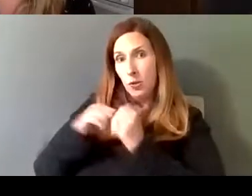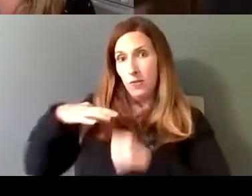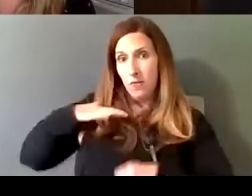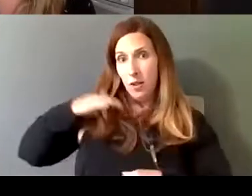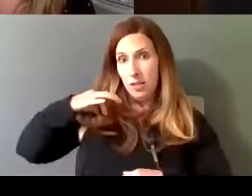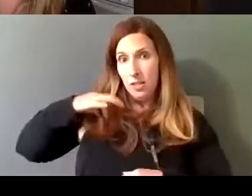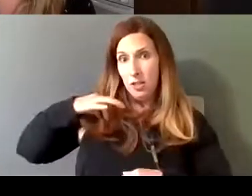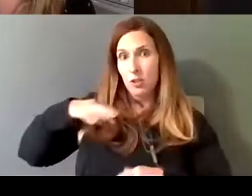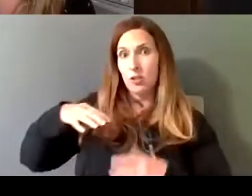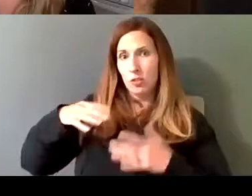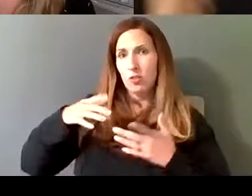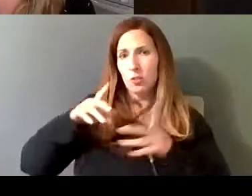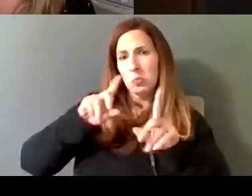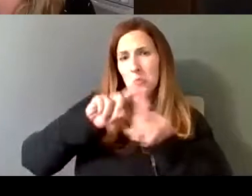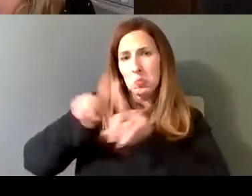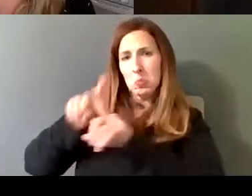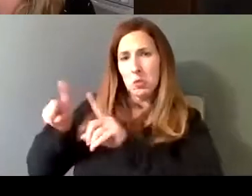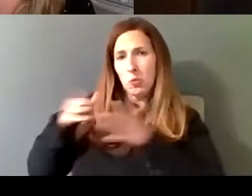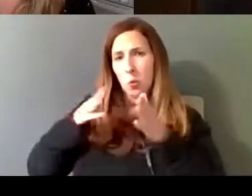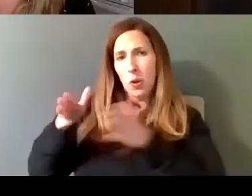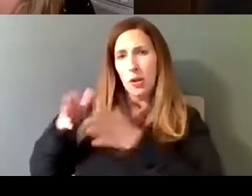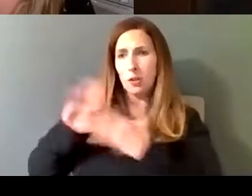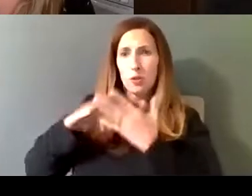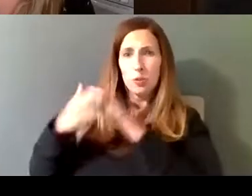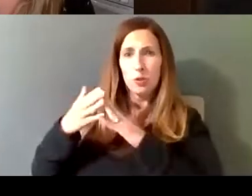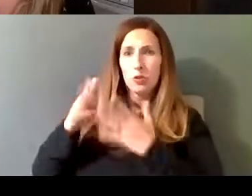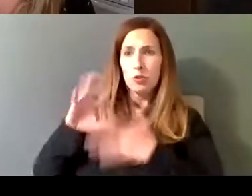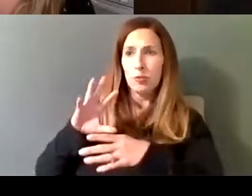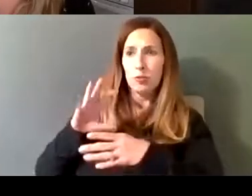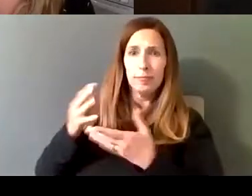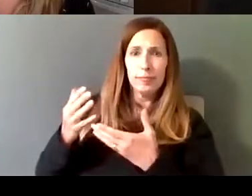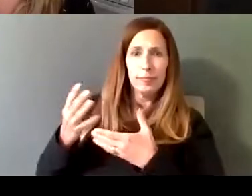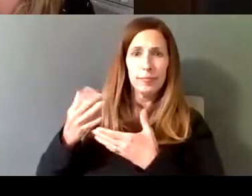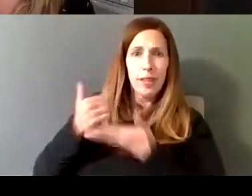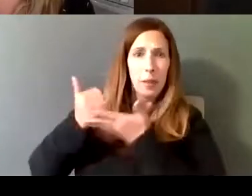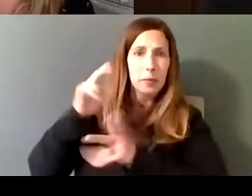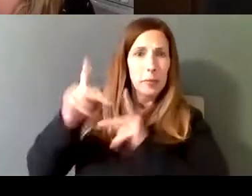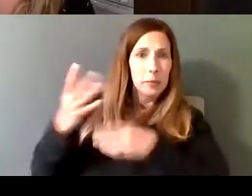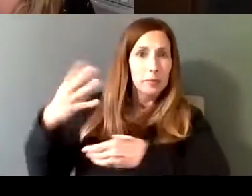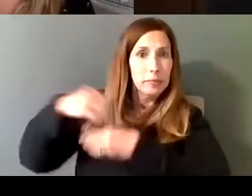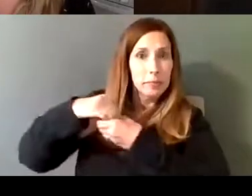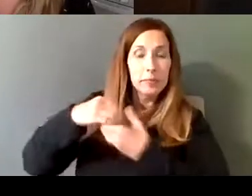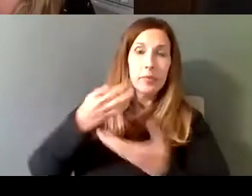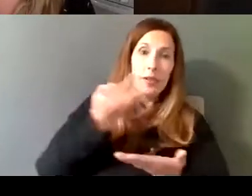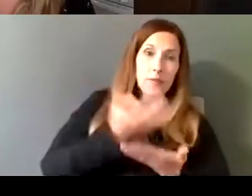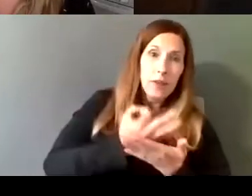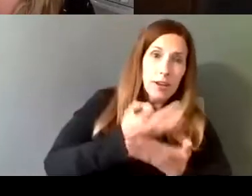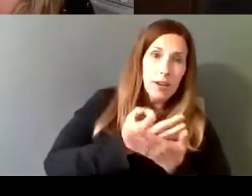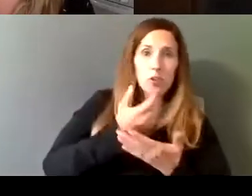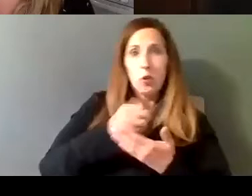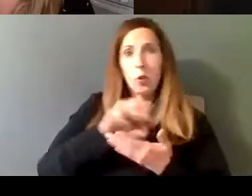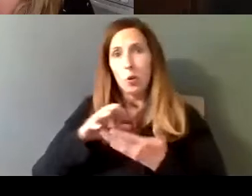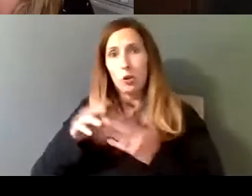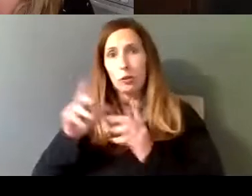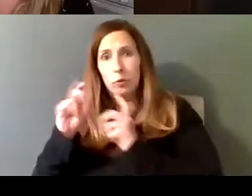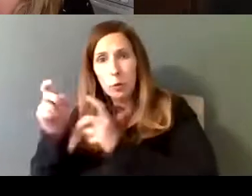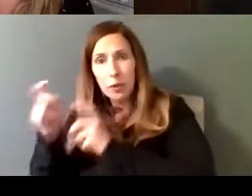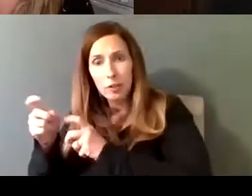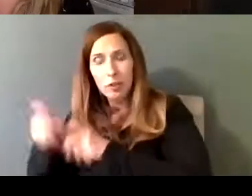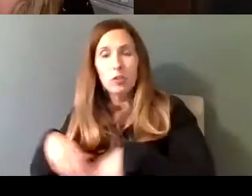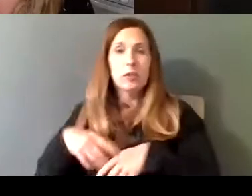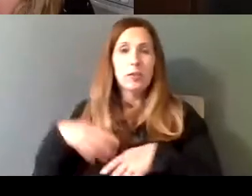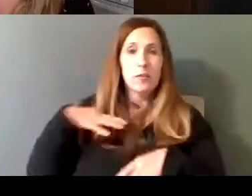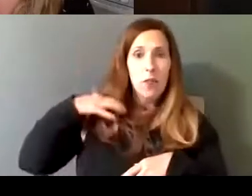in different ways in the community to engage people in the mission of Exodus, whether that's through financial or in-kind donations, volunteerism,